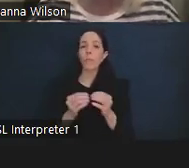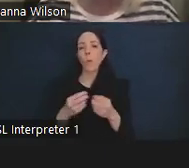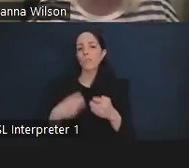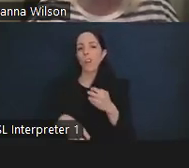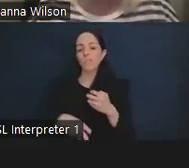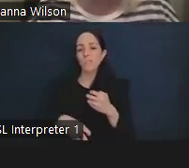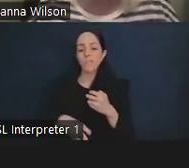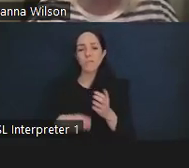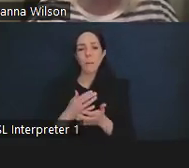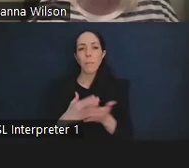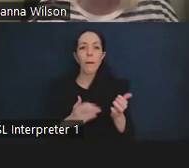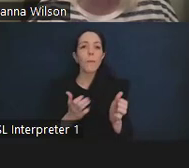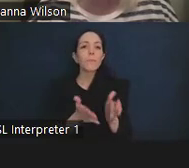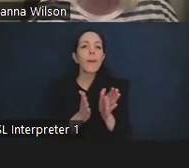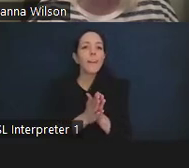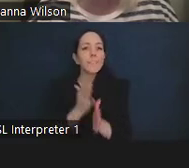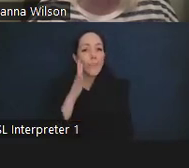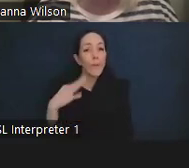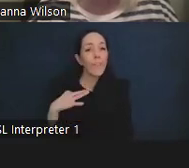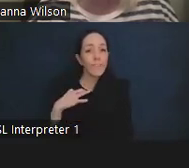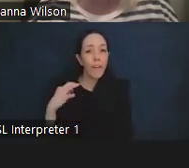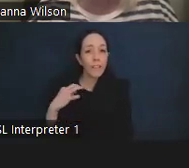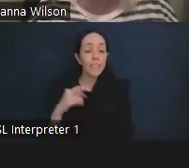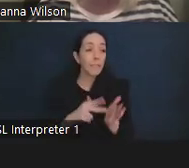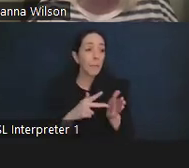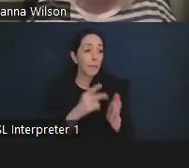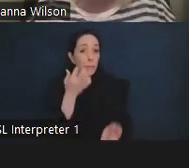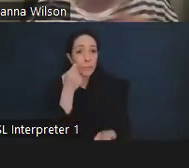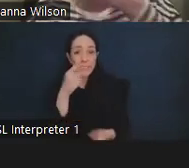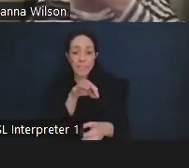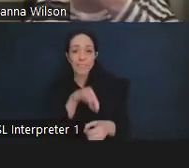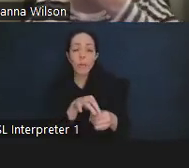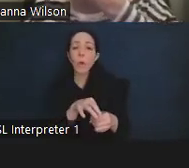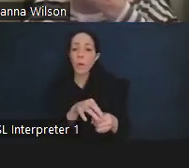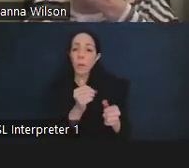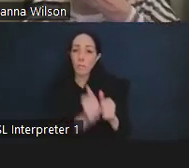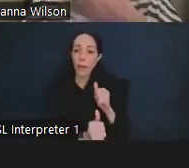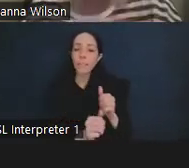asking if there's any volunteers to join this subcommittee.